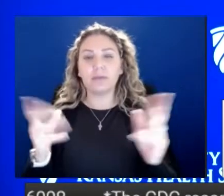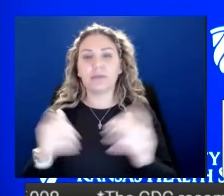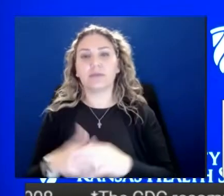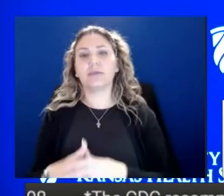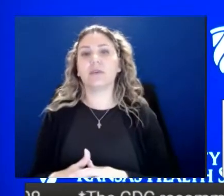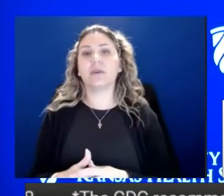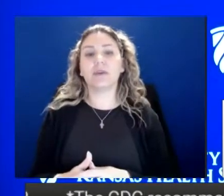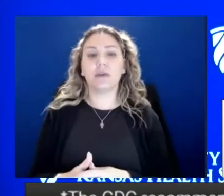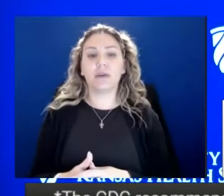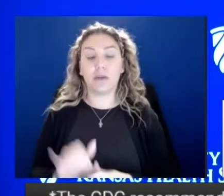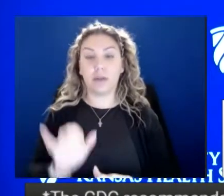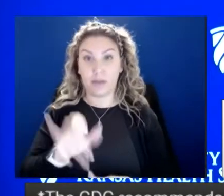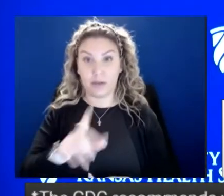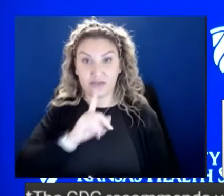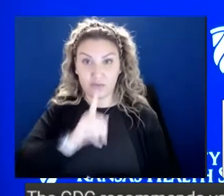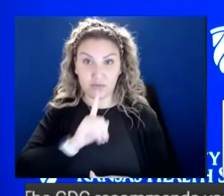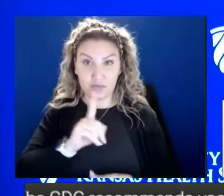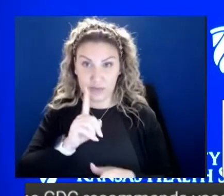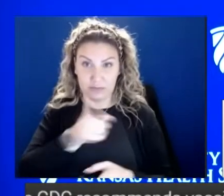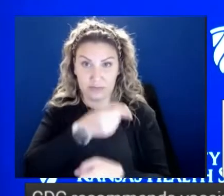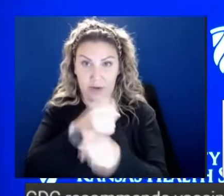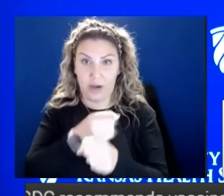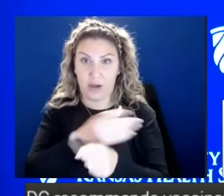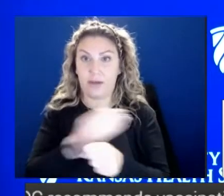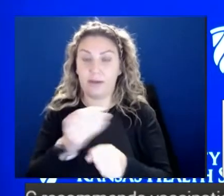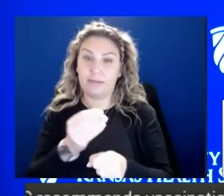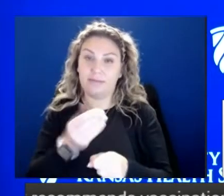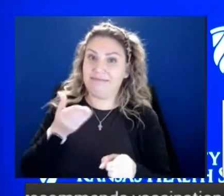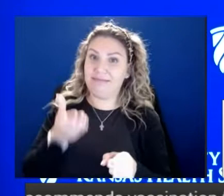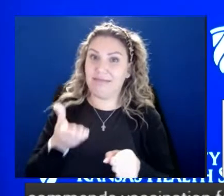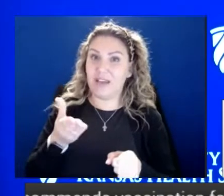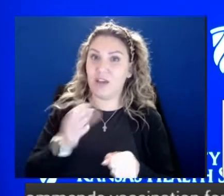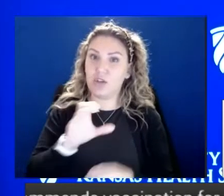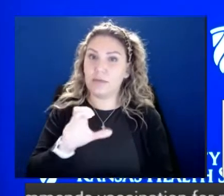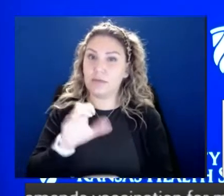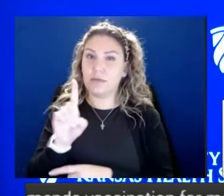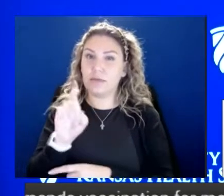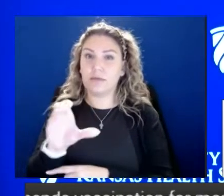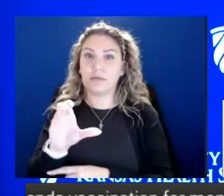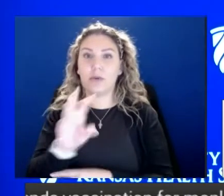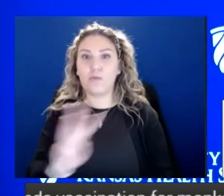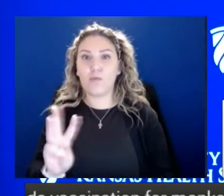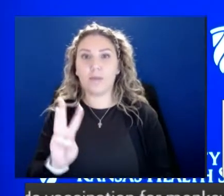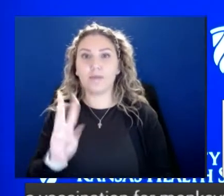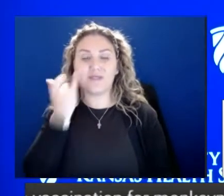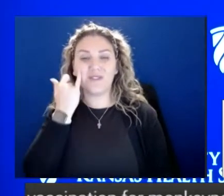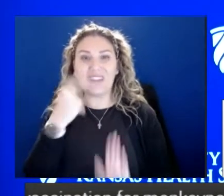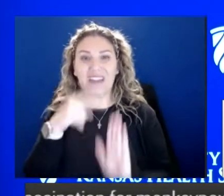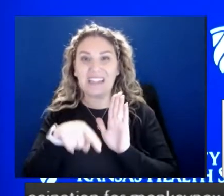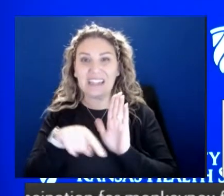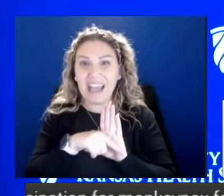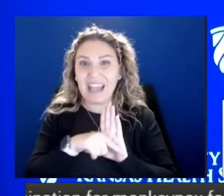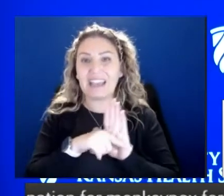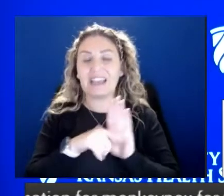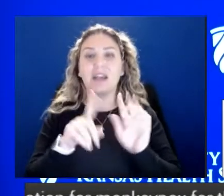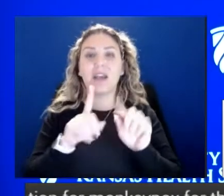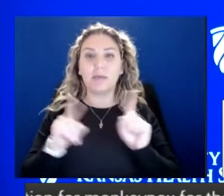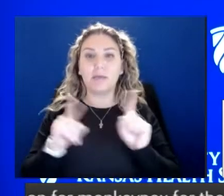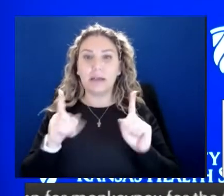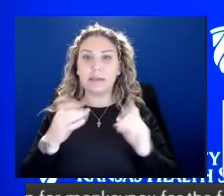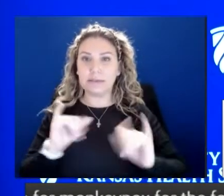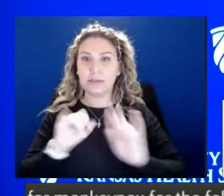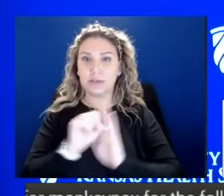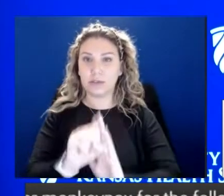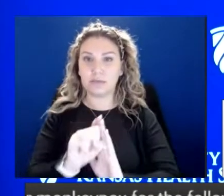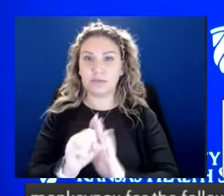surely accurate, and it's even there in their CDC website is, if you are negative, but you are having symptoms, you may have to test 1